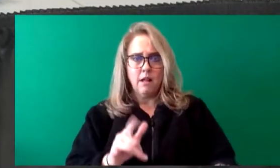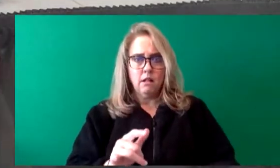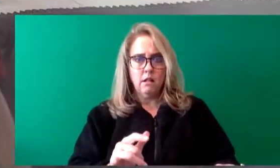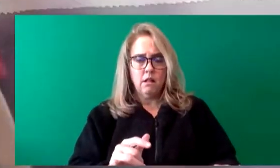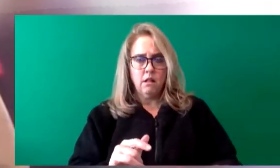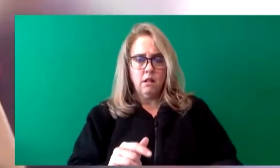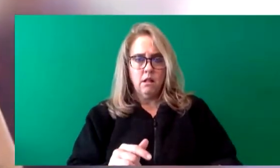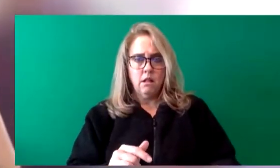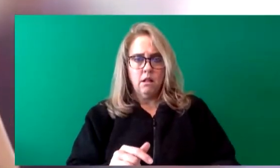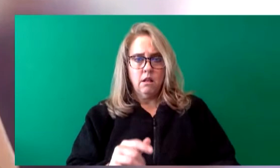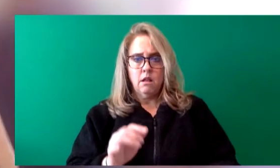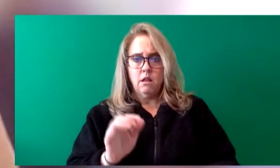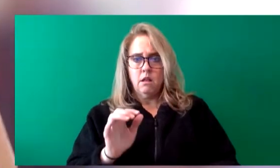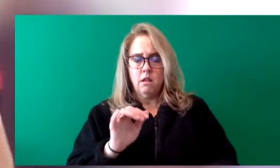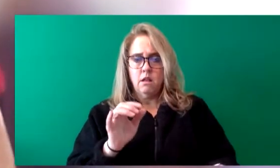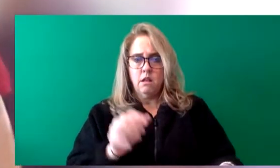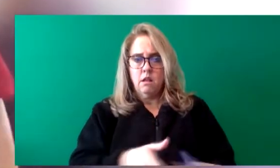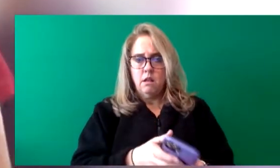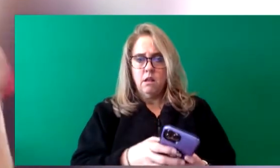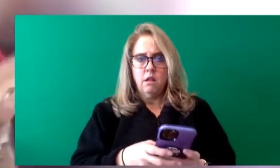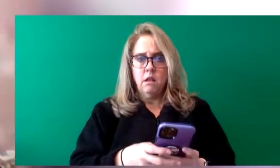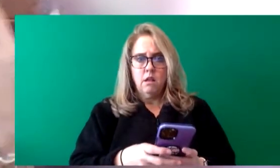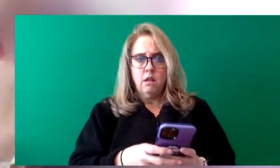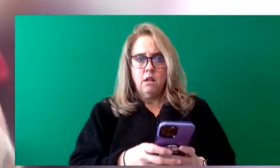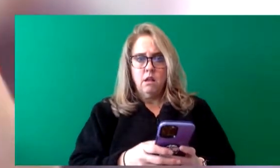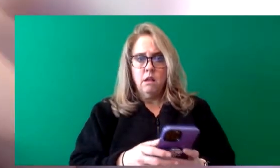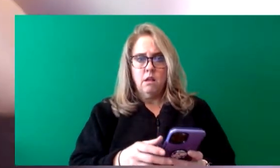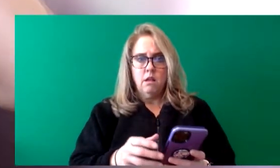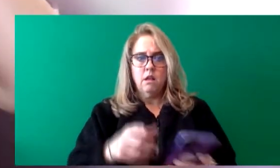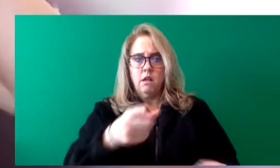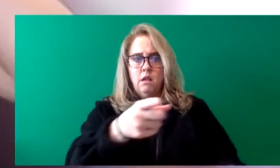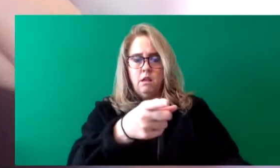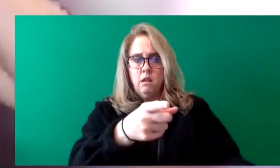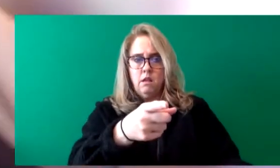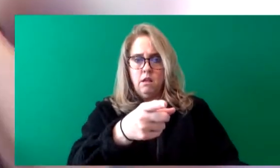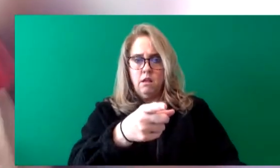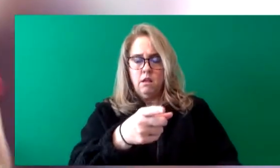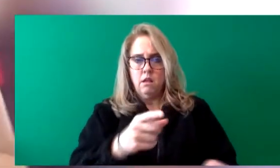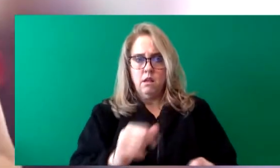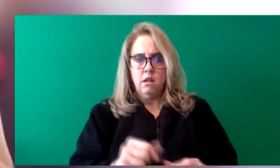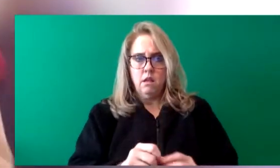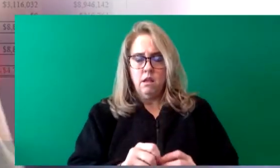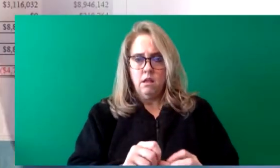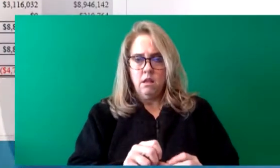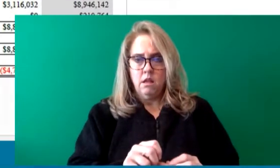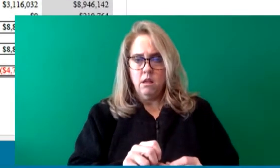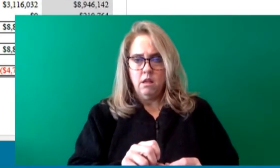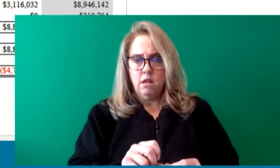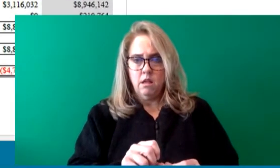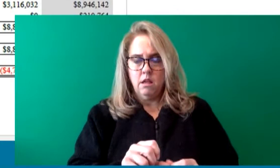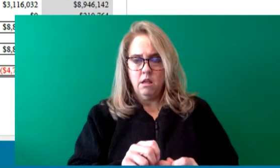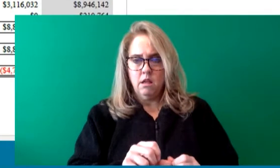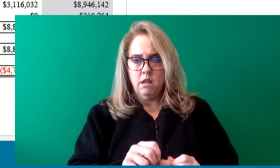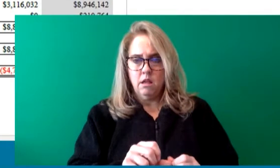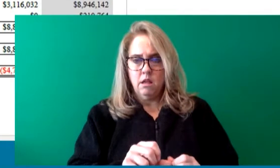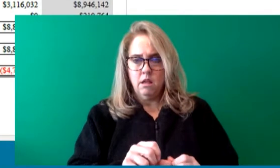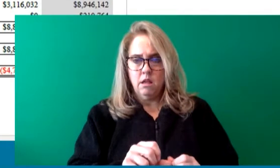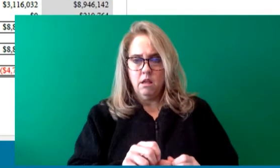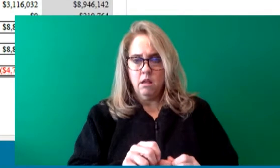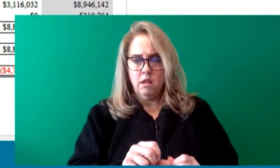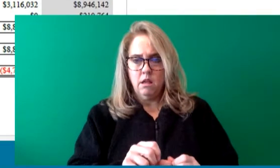So this is your preliminary December financial information. Again, this is kind of the same story we've been